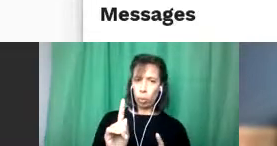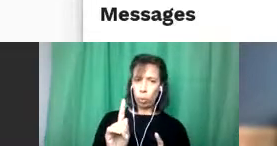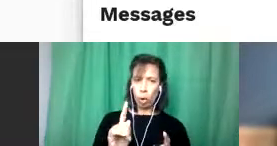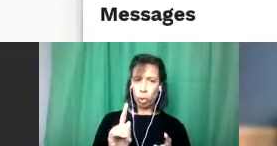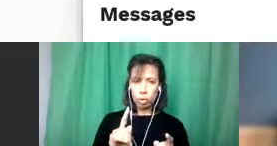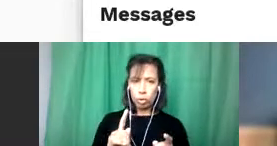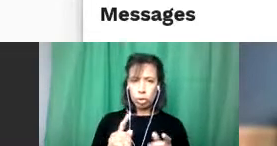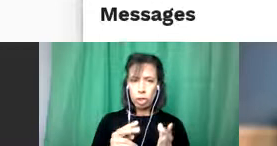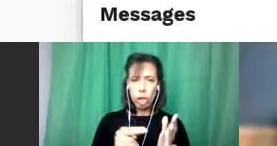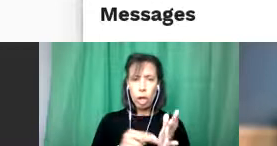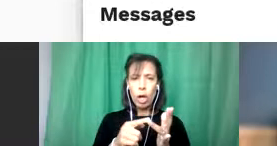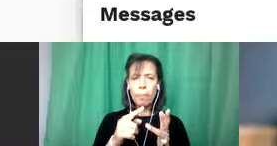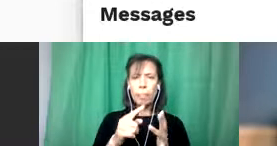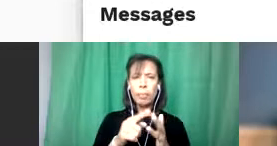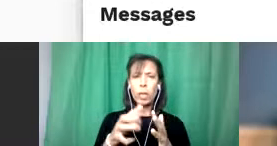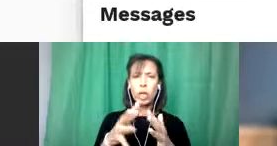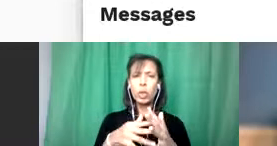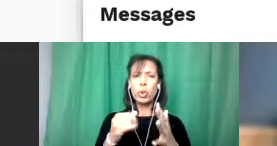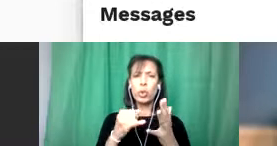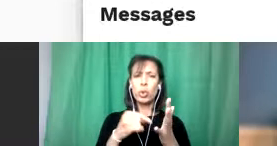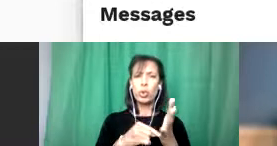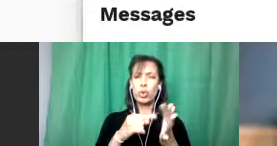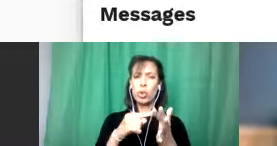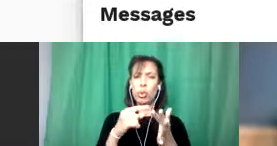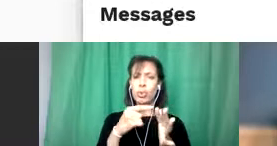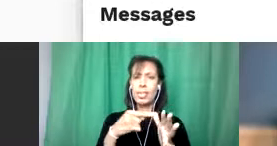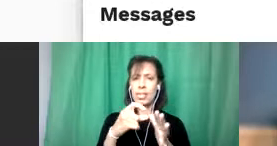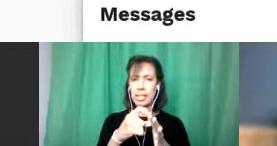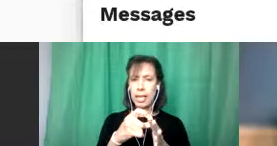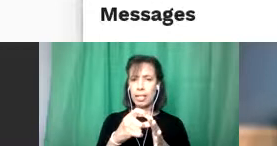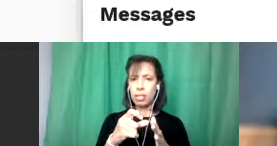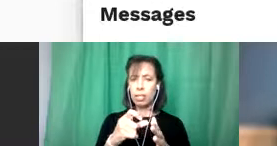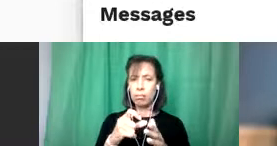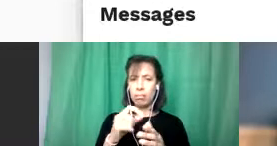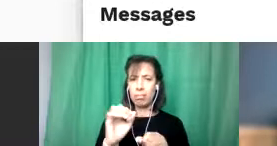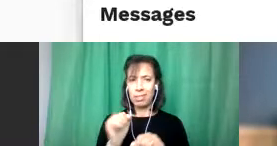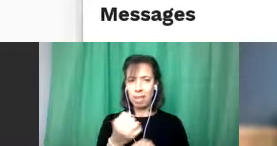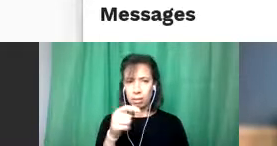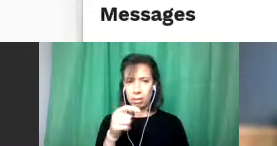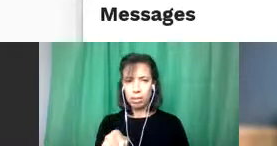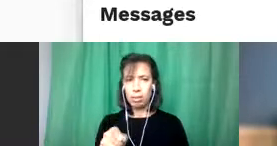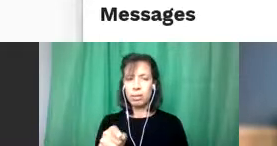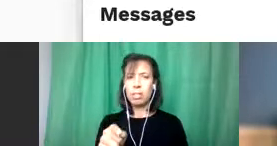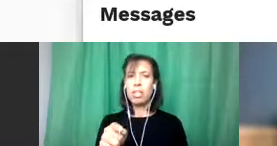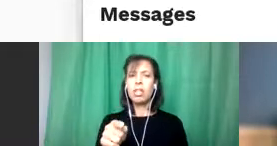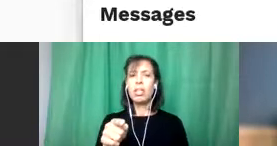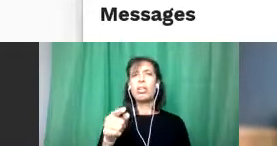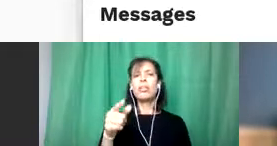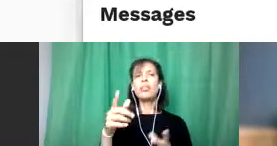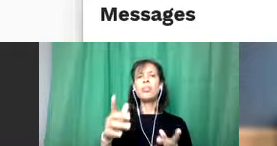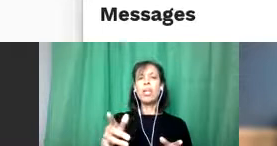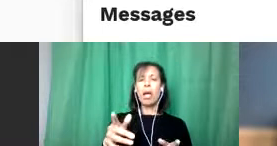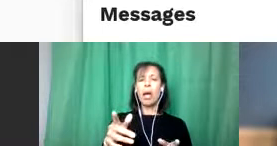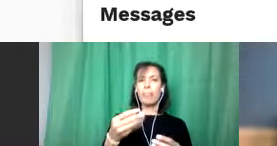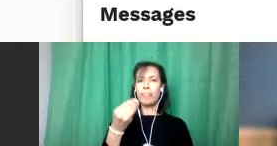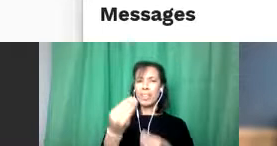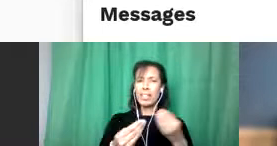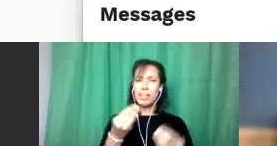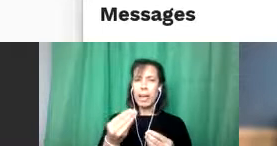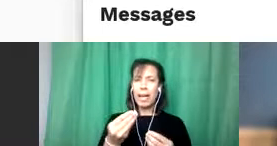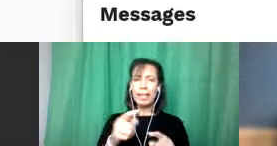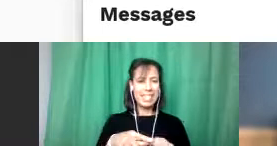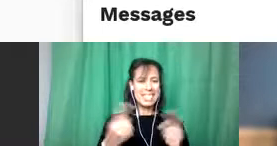differences between what students think the purposes of assessment are and what teachers think the purposes of assessment are. So it's